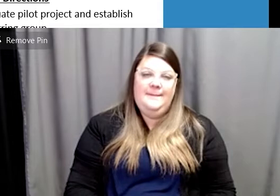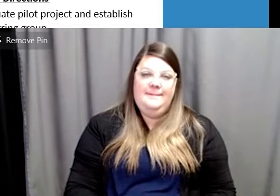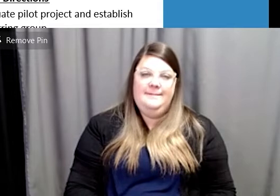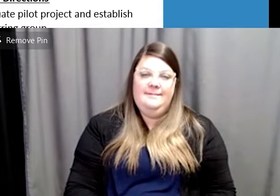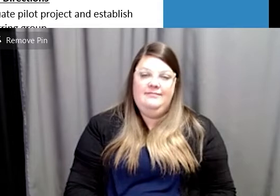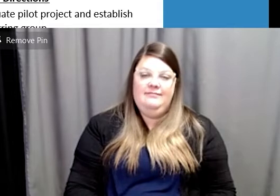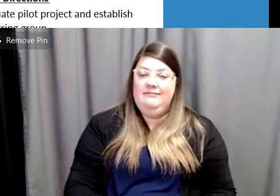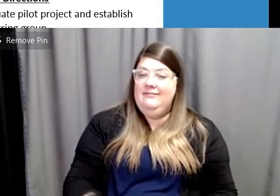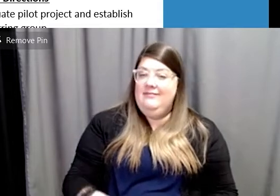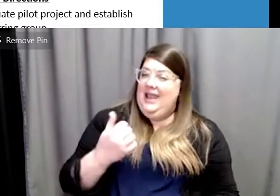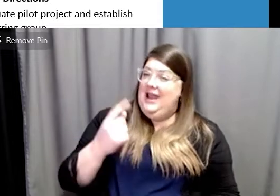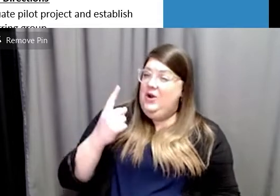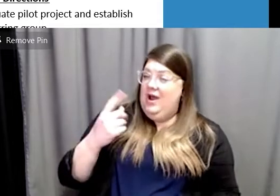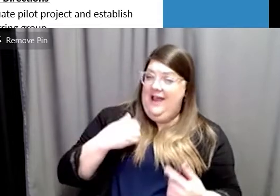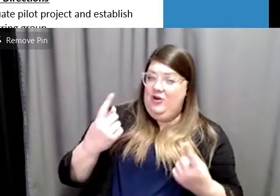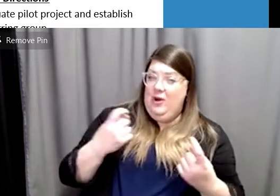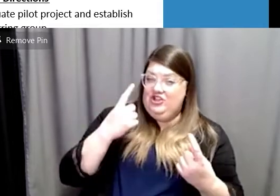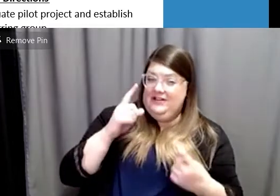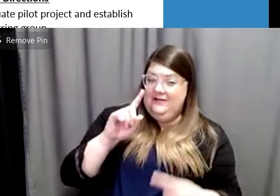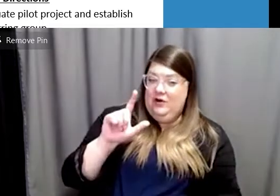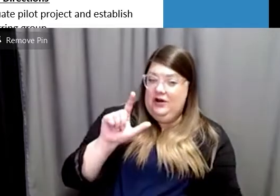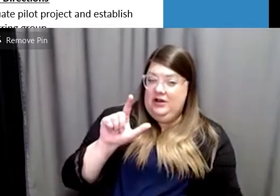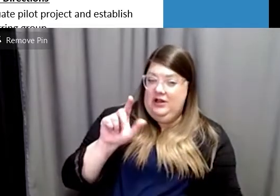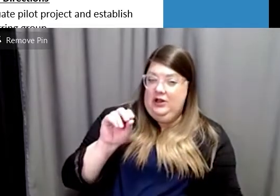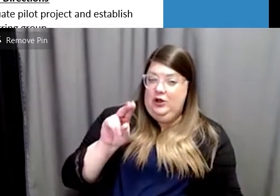Anyone have a question for Louis?